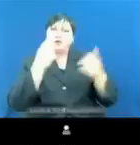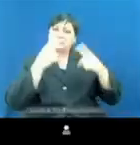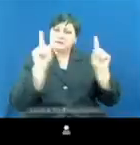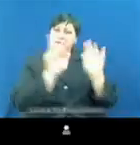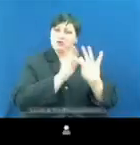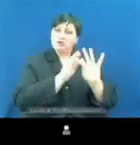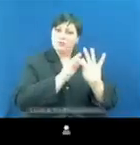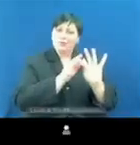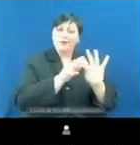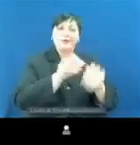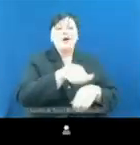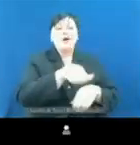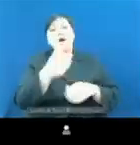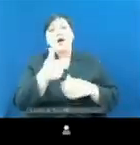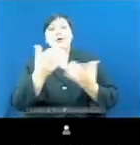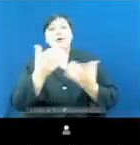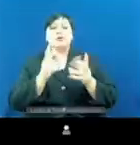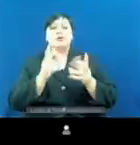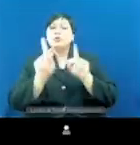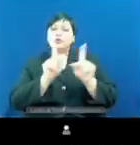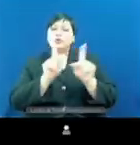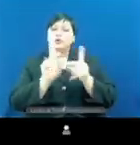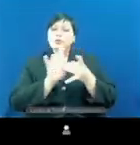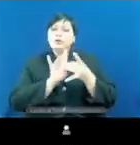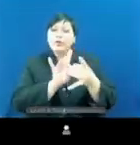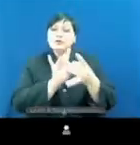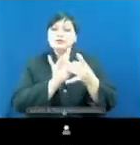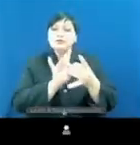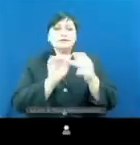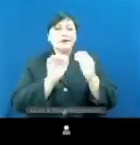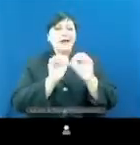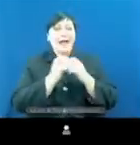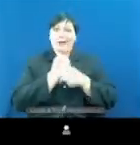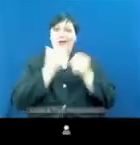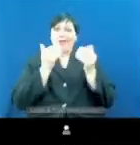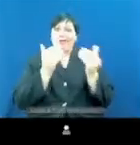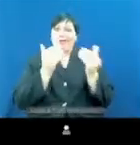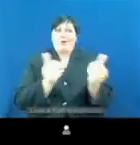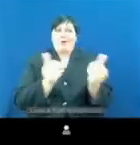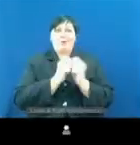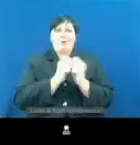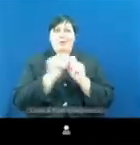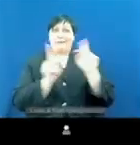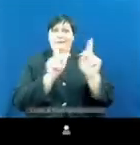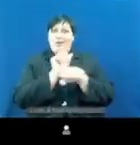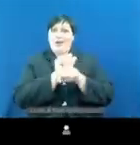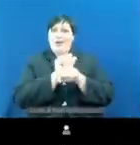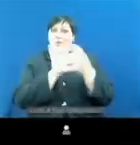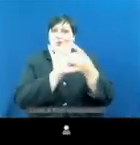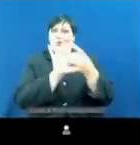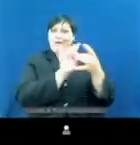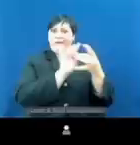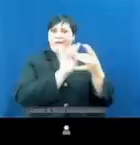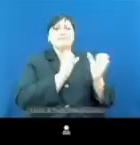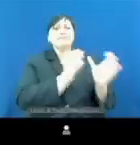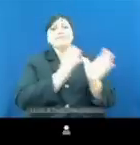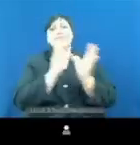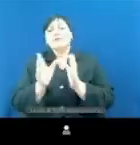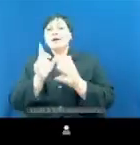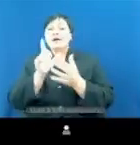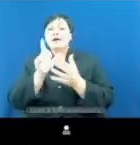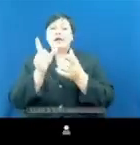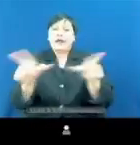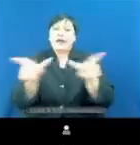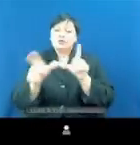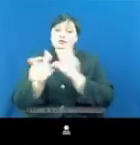human relations, being able to get along with the people you work with. Language skills, obviously relating to the use